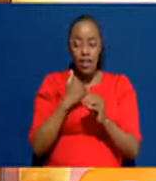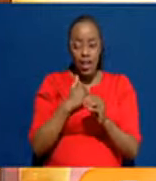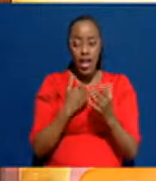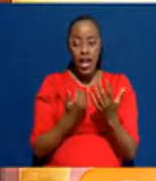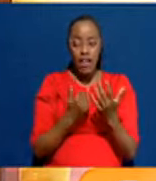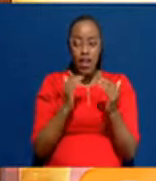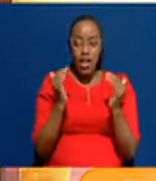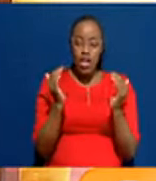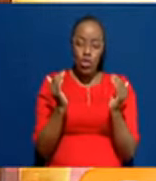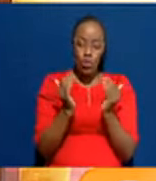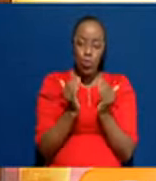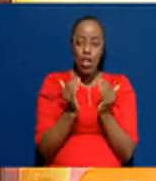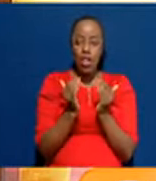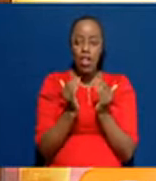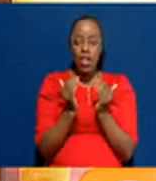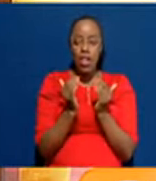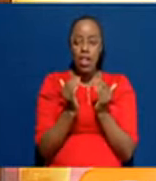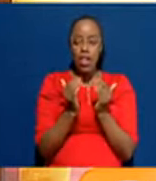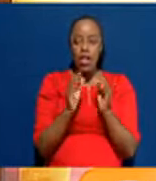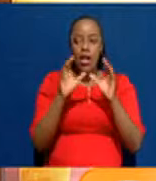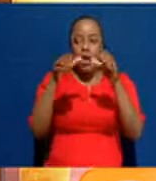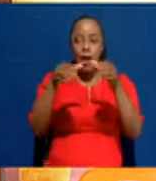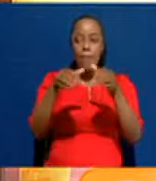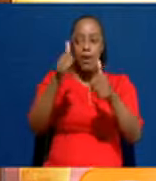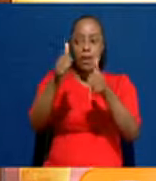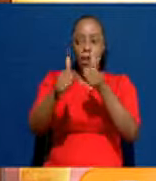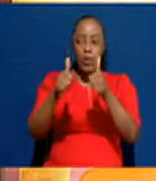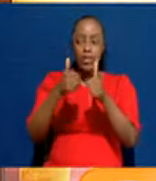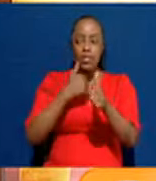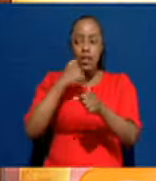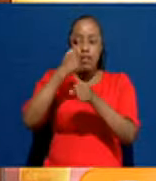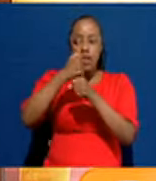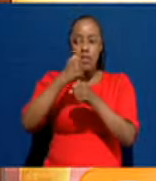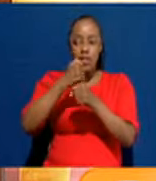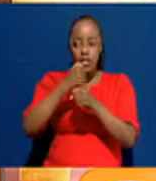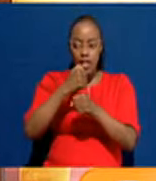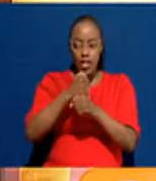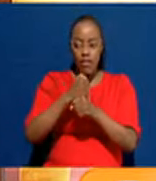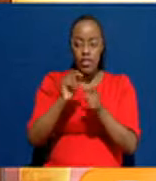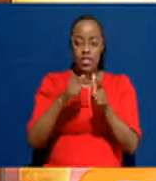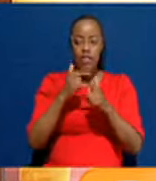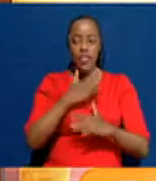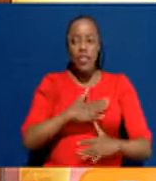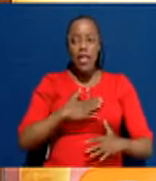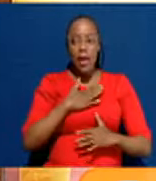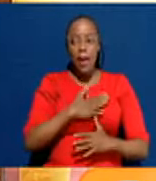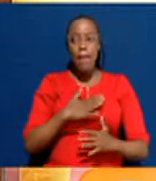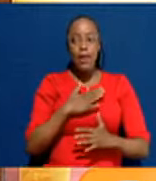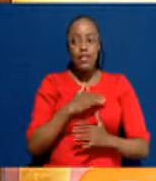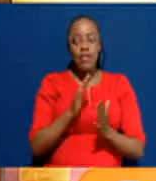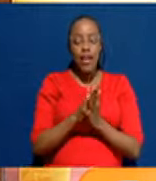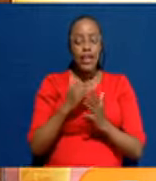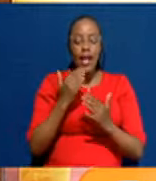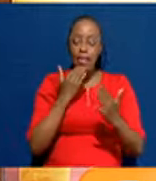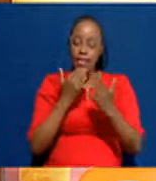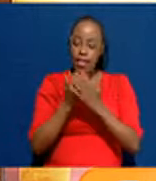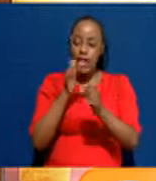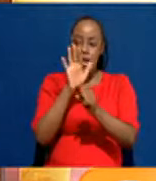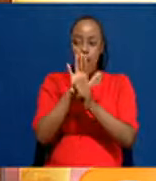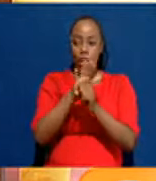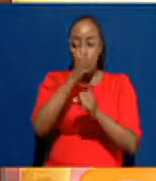a small company, just dealers from Kenya, walini appreciate, and I really appreciate them